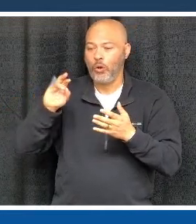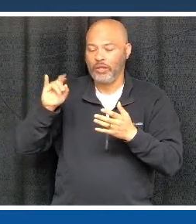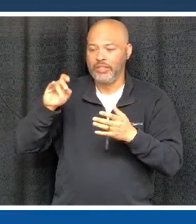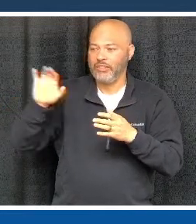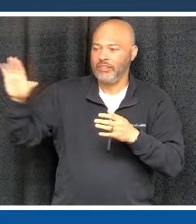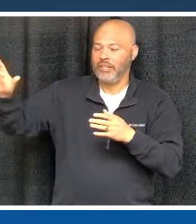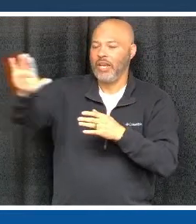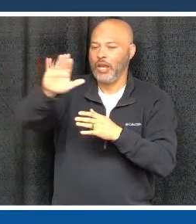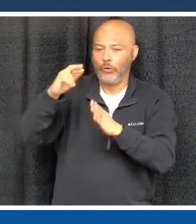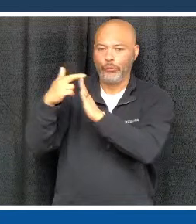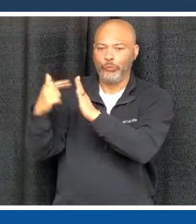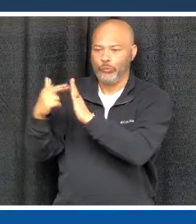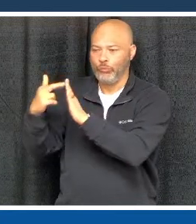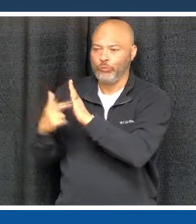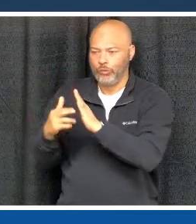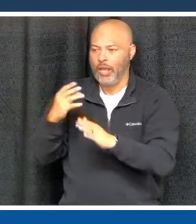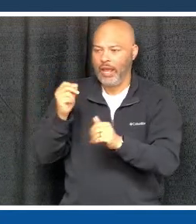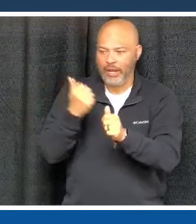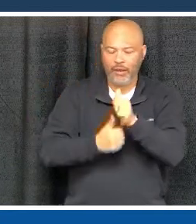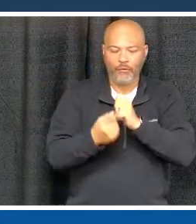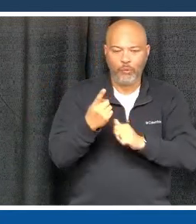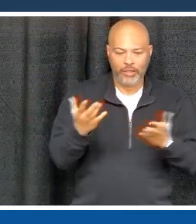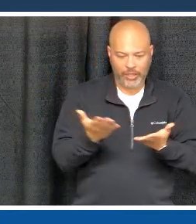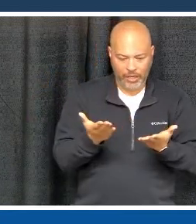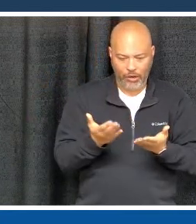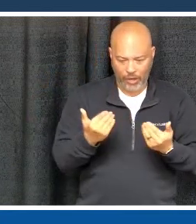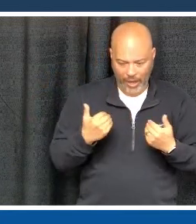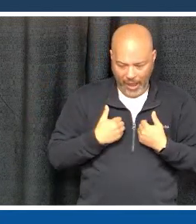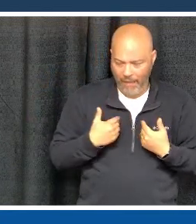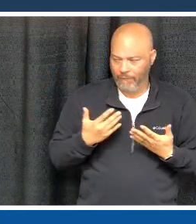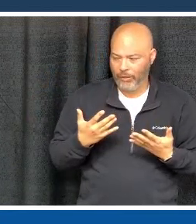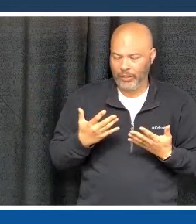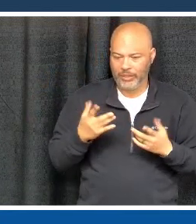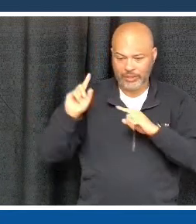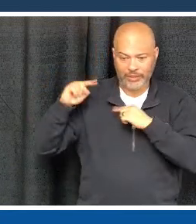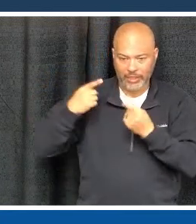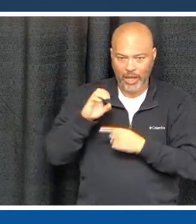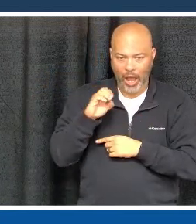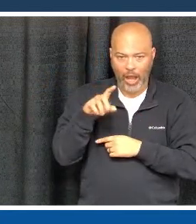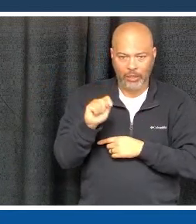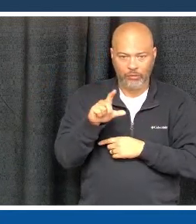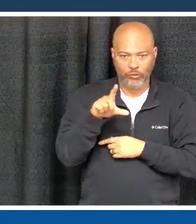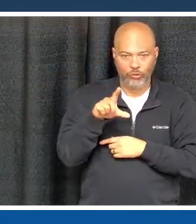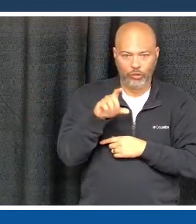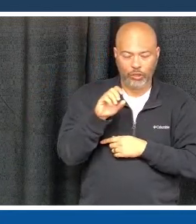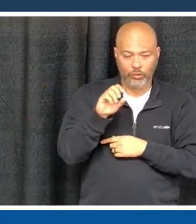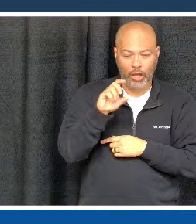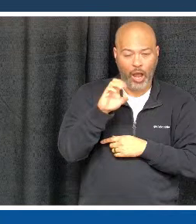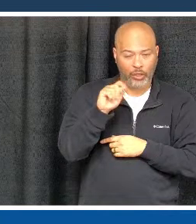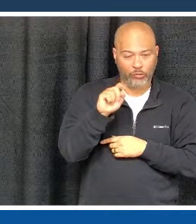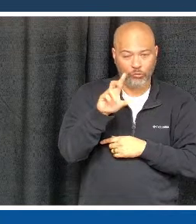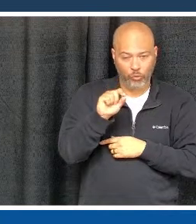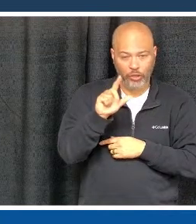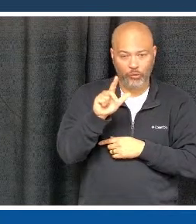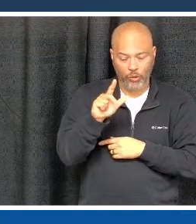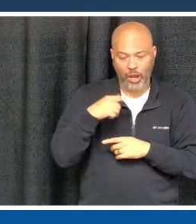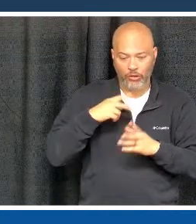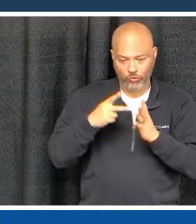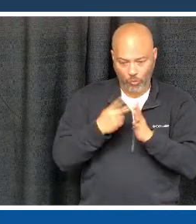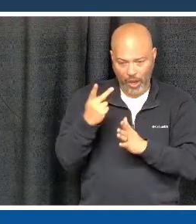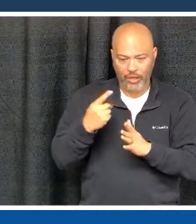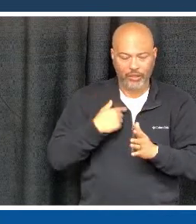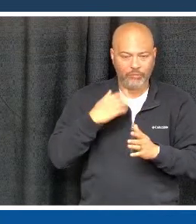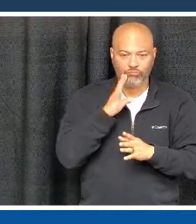ordinances. And everybody up here has had, since October of 2023, I've presented this twice since